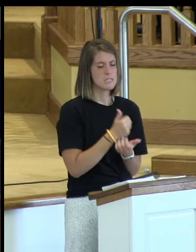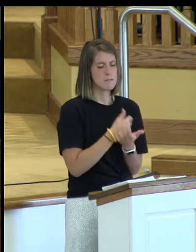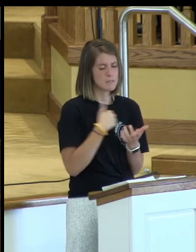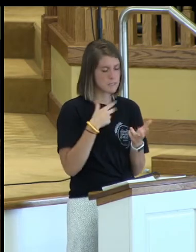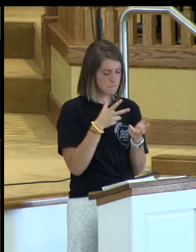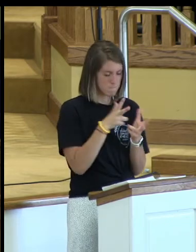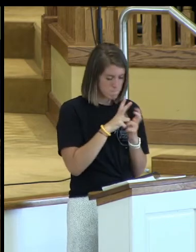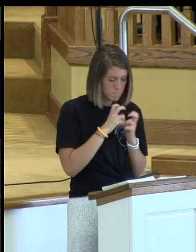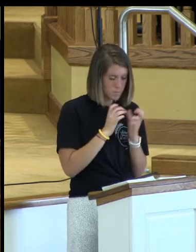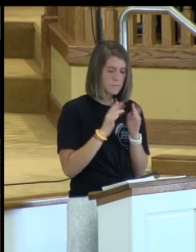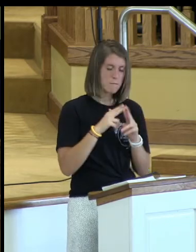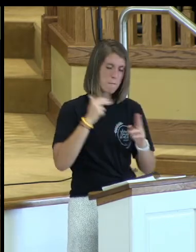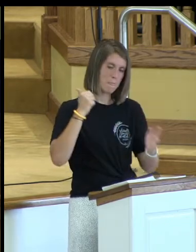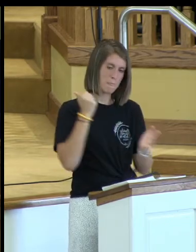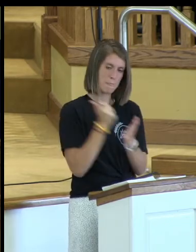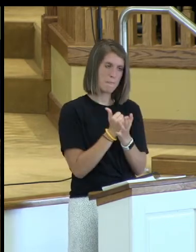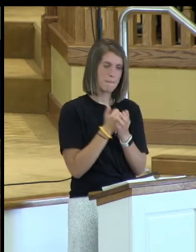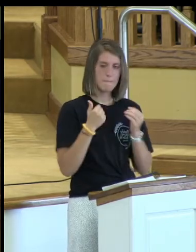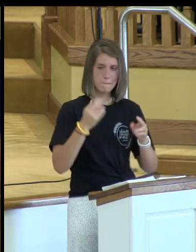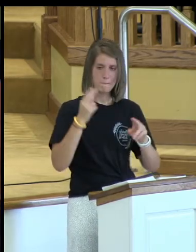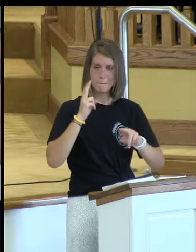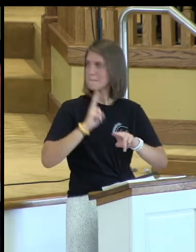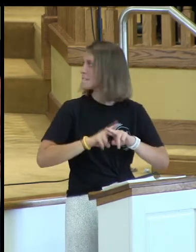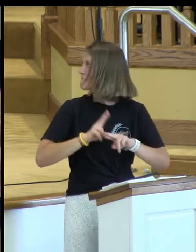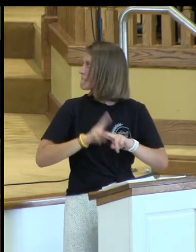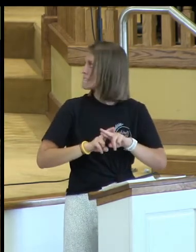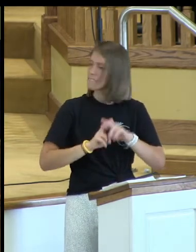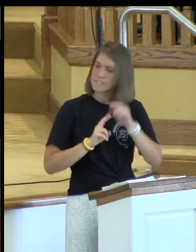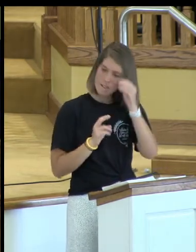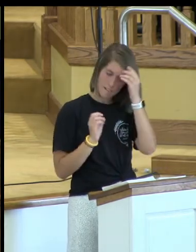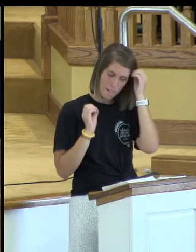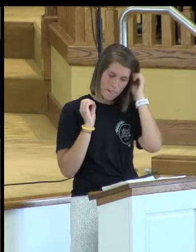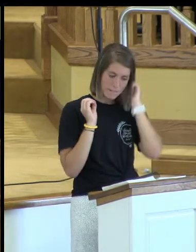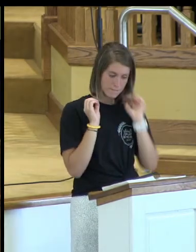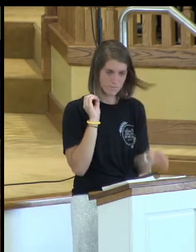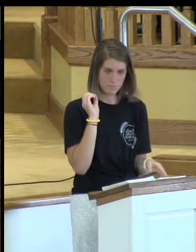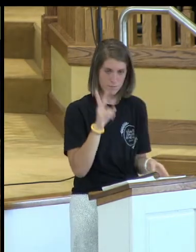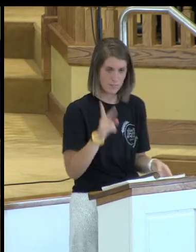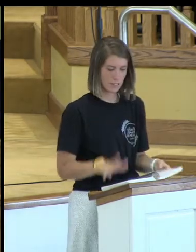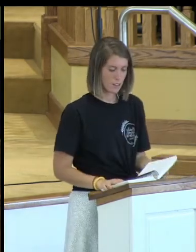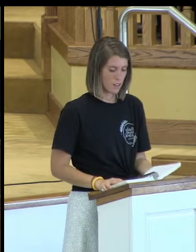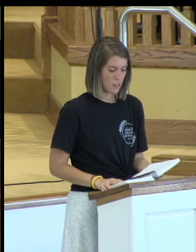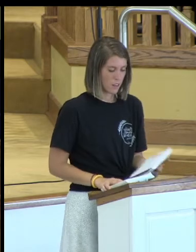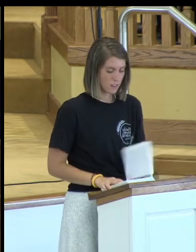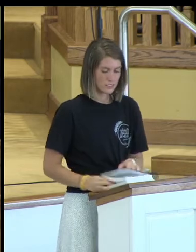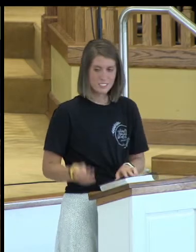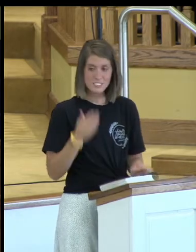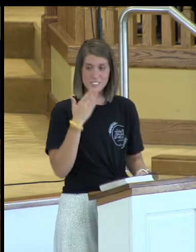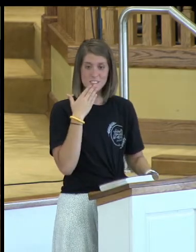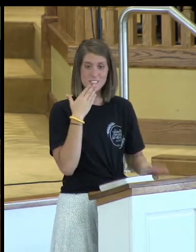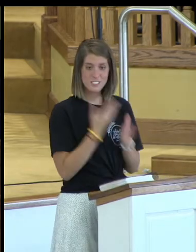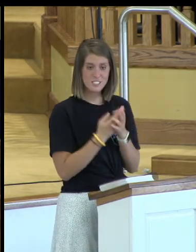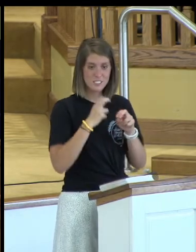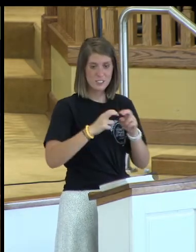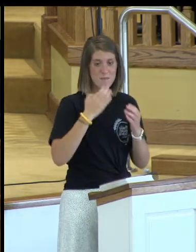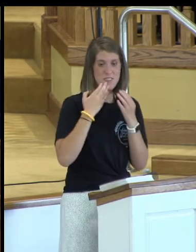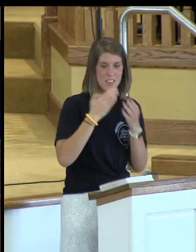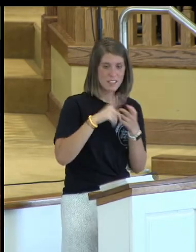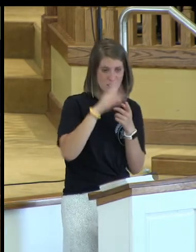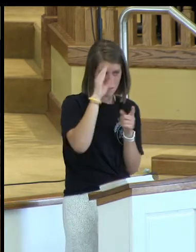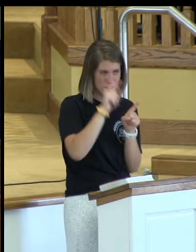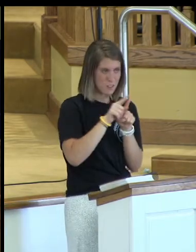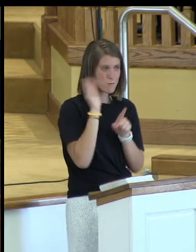your son's name. Amen. All right. All right, you may be seated. It was a great trip. Big thank you to Brother Bussy